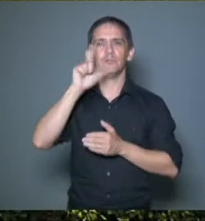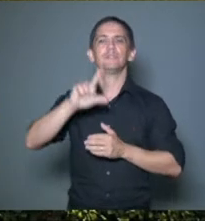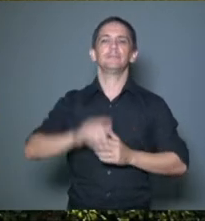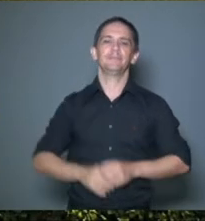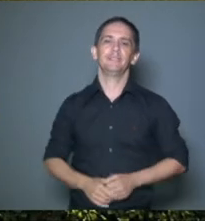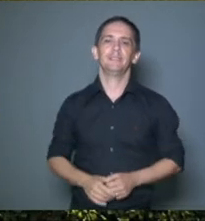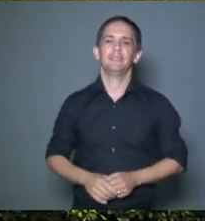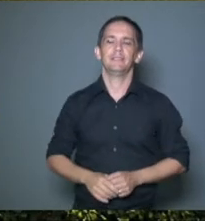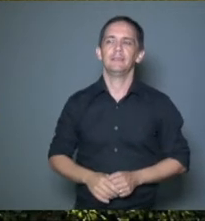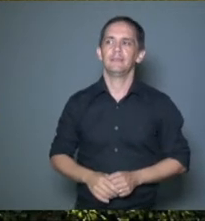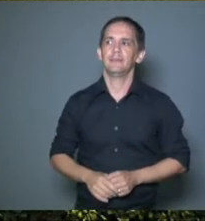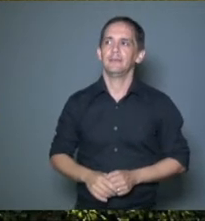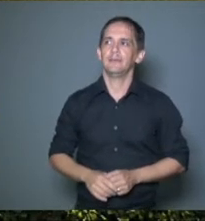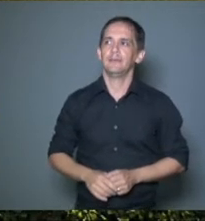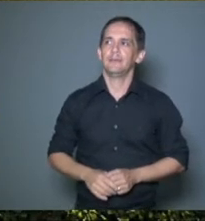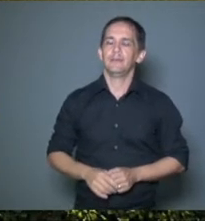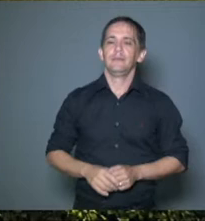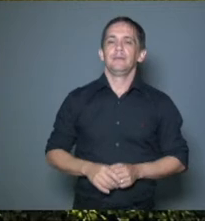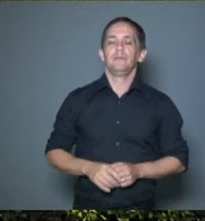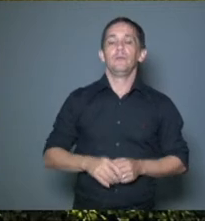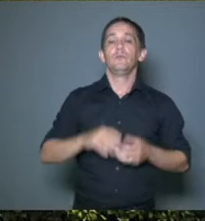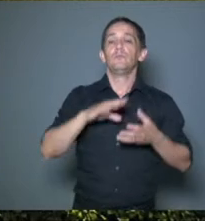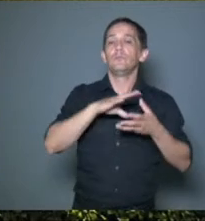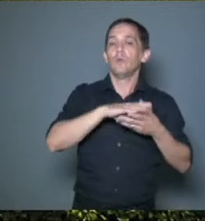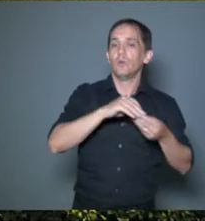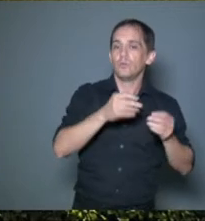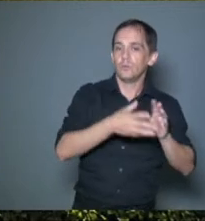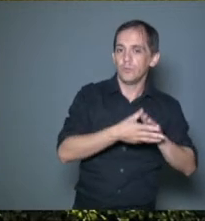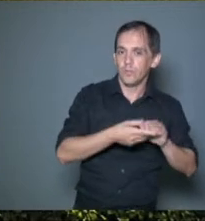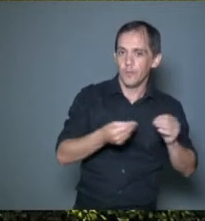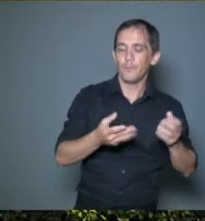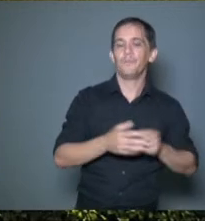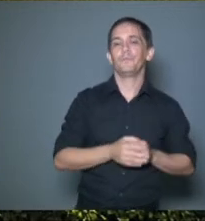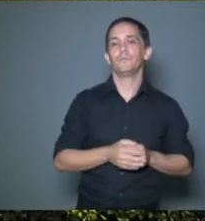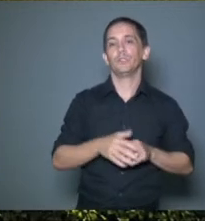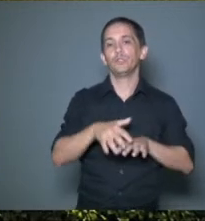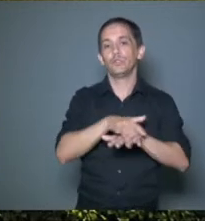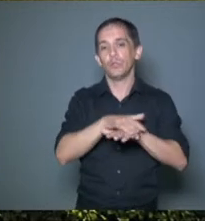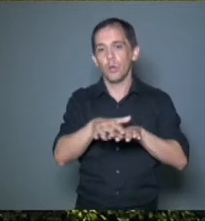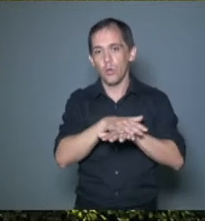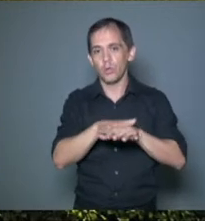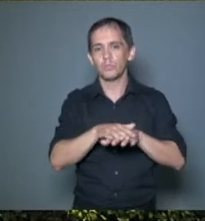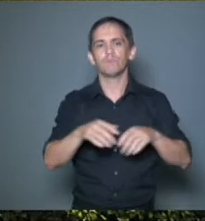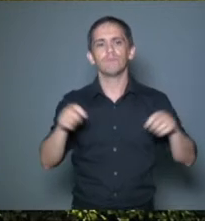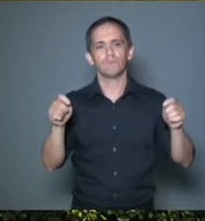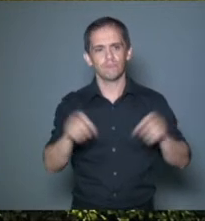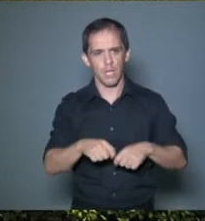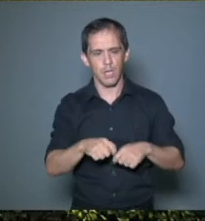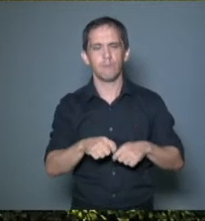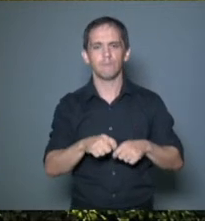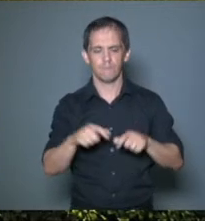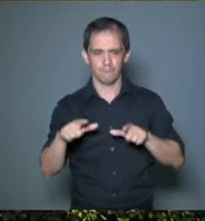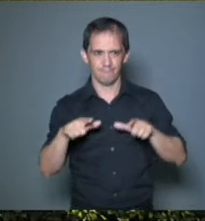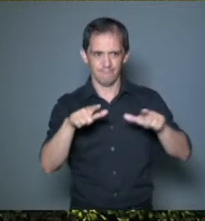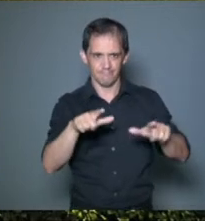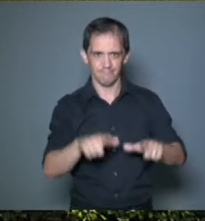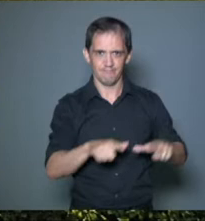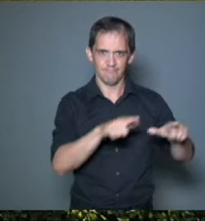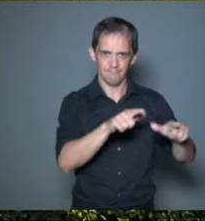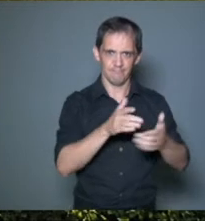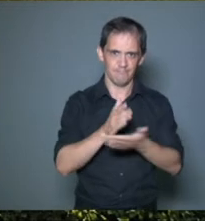Let's look at some of the outcomes of all of that. In cotton and soybean, we